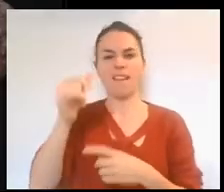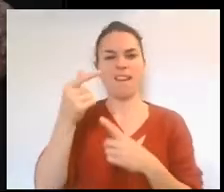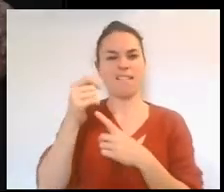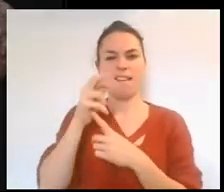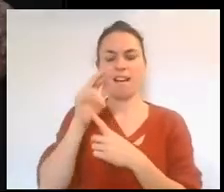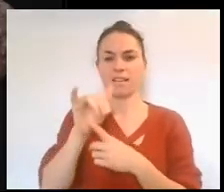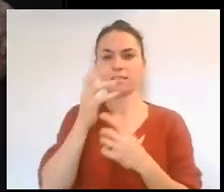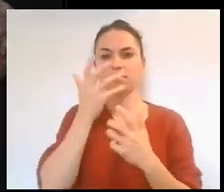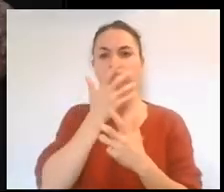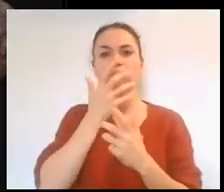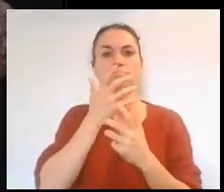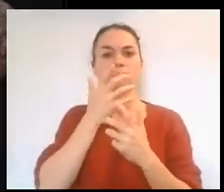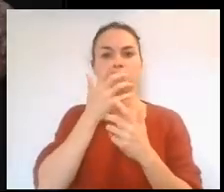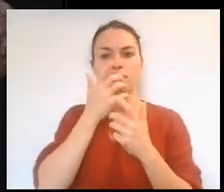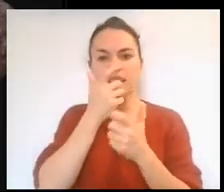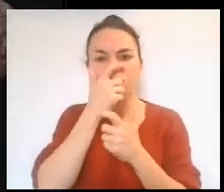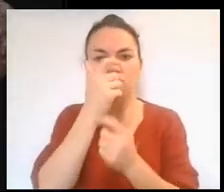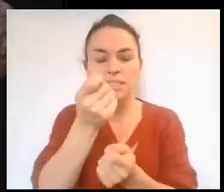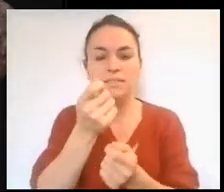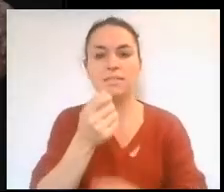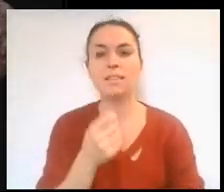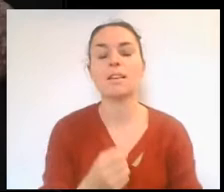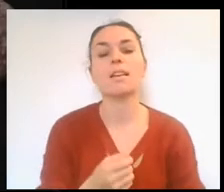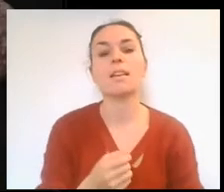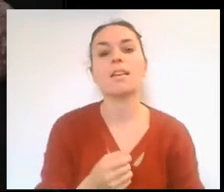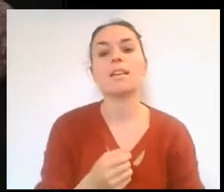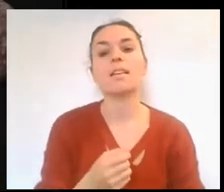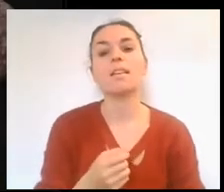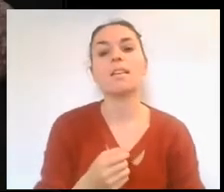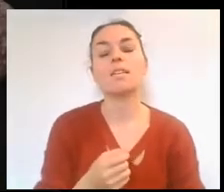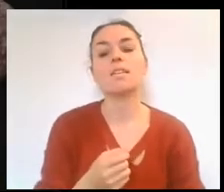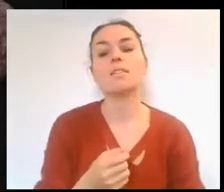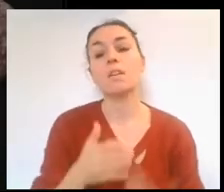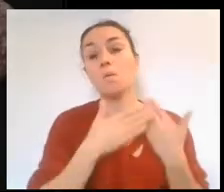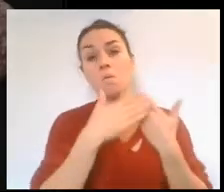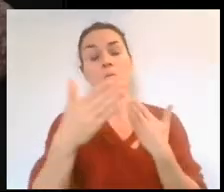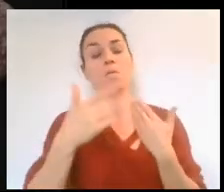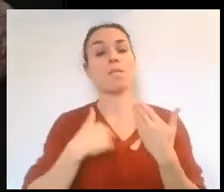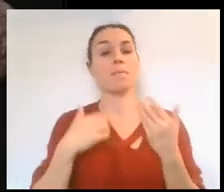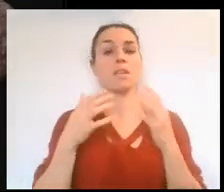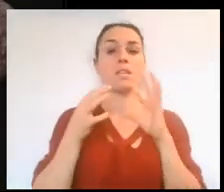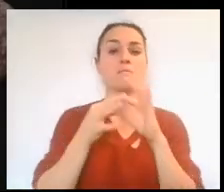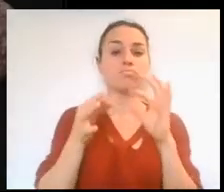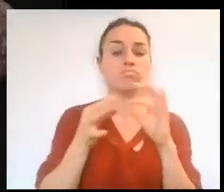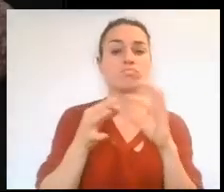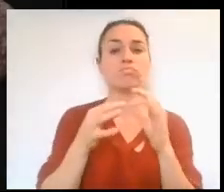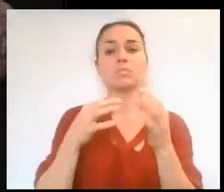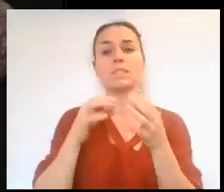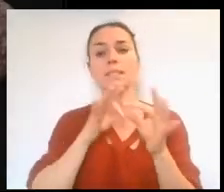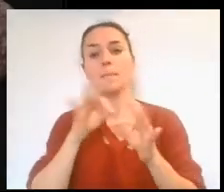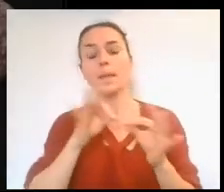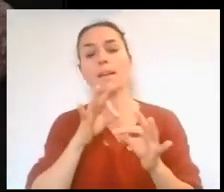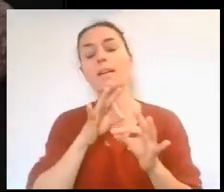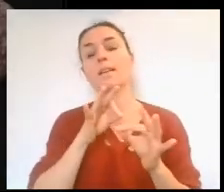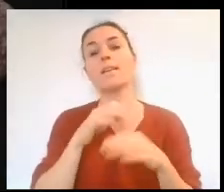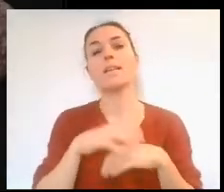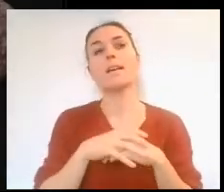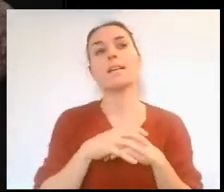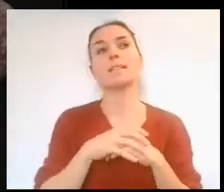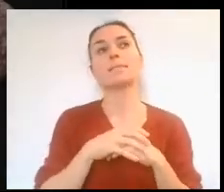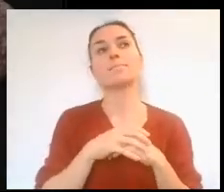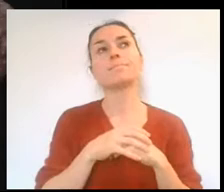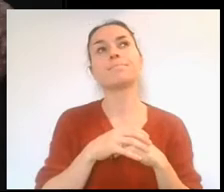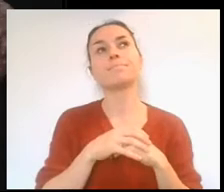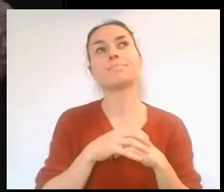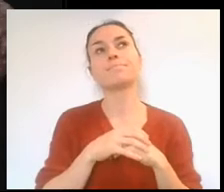so what I want to devote the rest of my talk to is essentially a description of